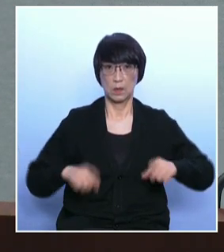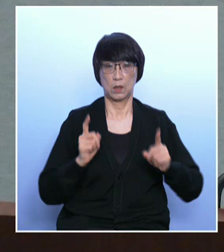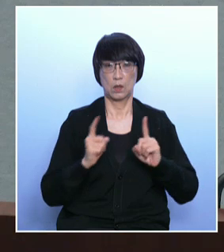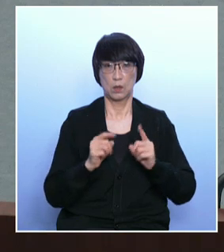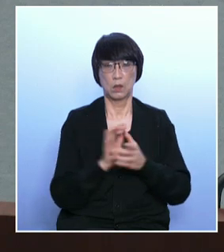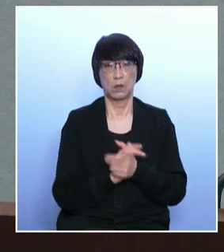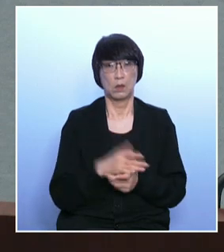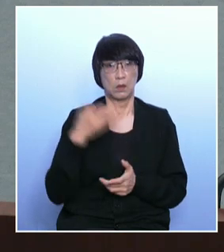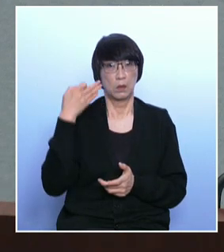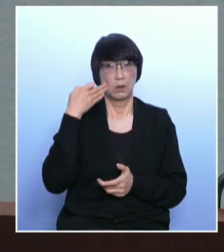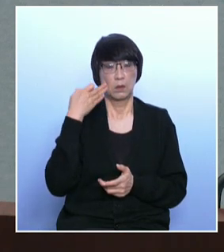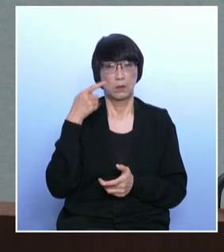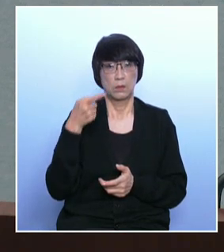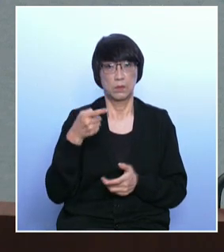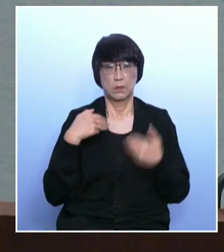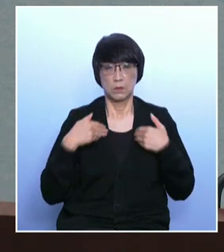We encourage